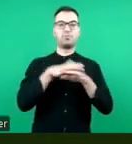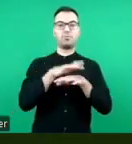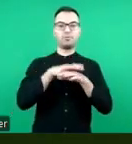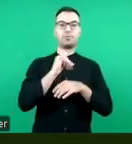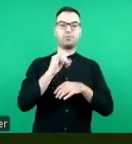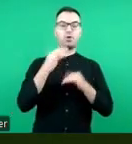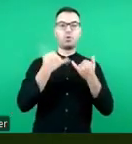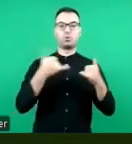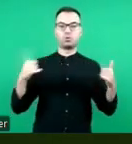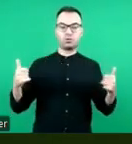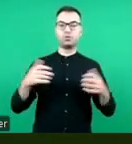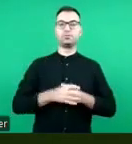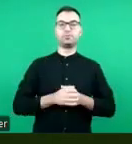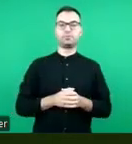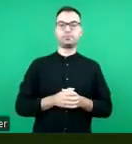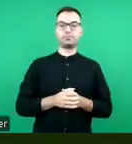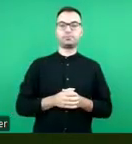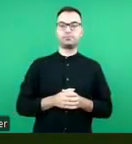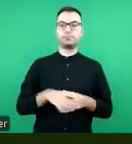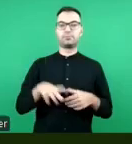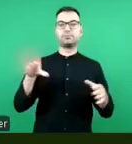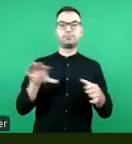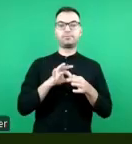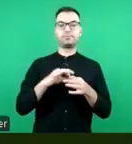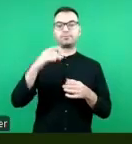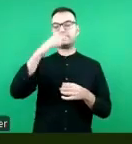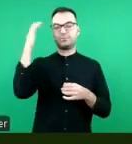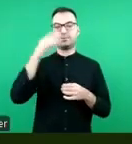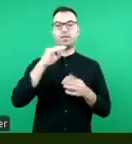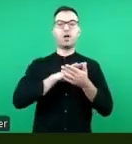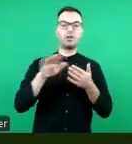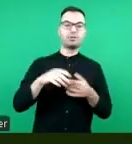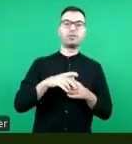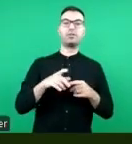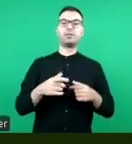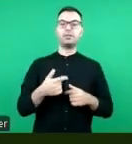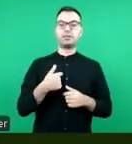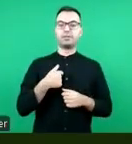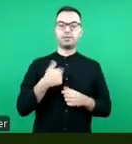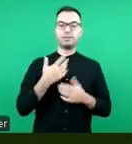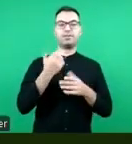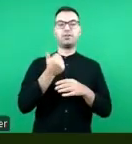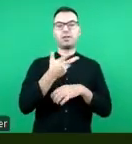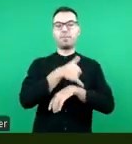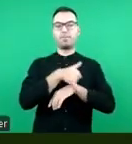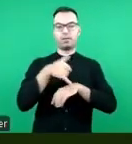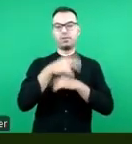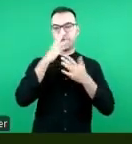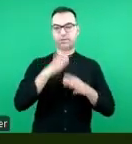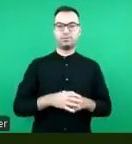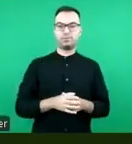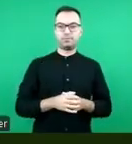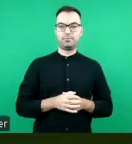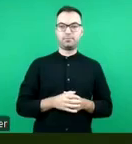biodiversity, linked to ecological theories and background, and I'm highlighting a few gaps